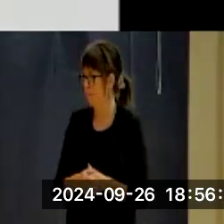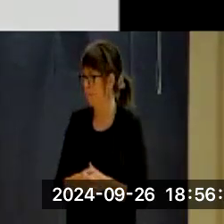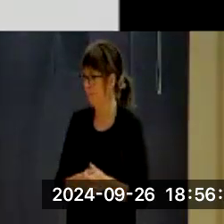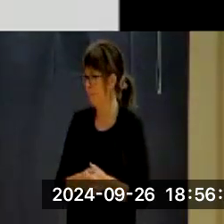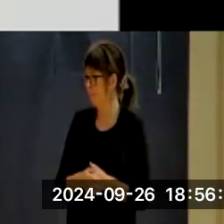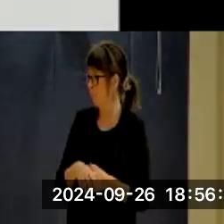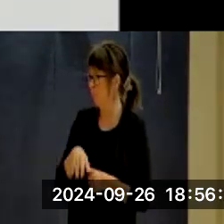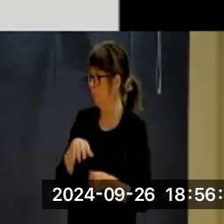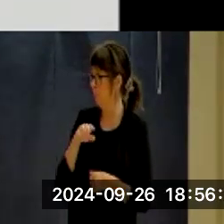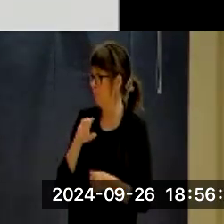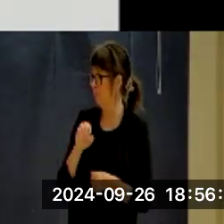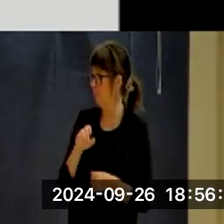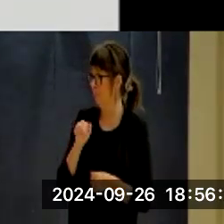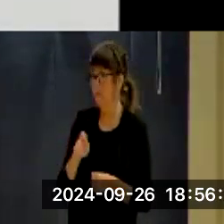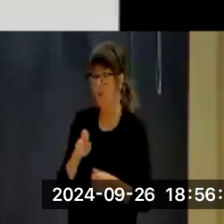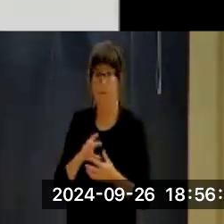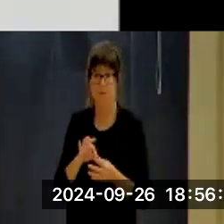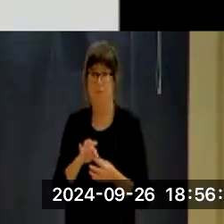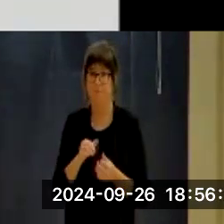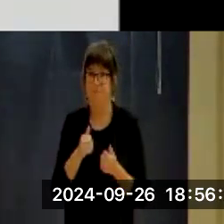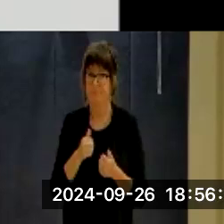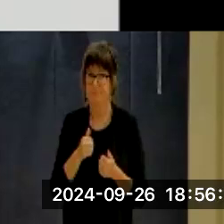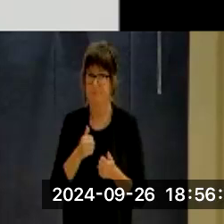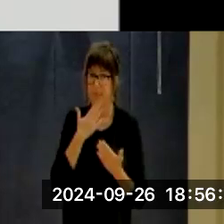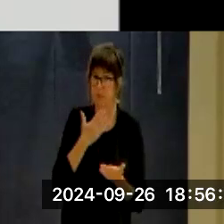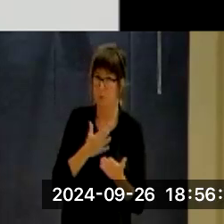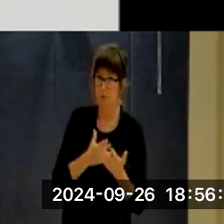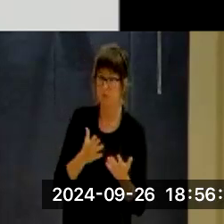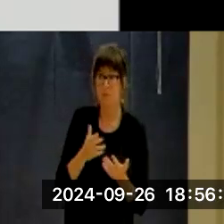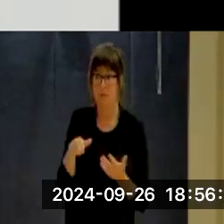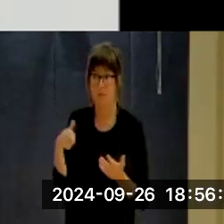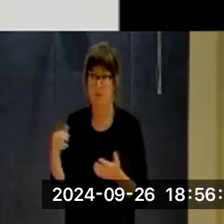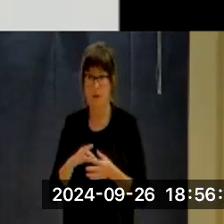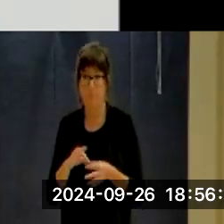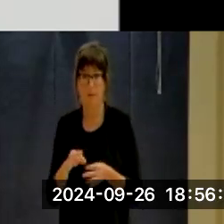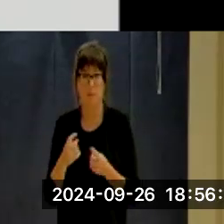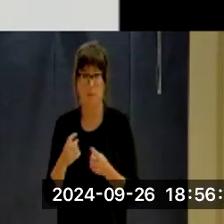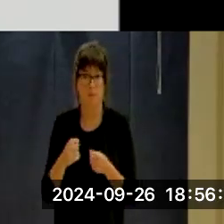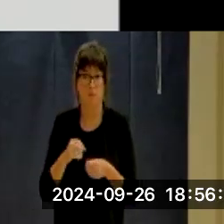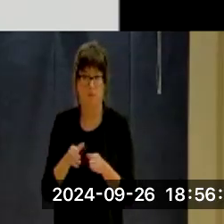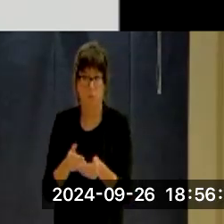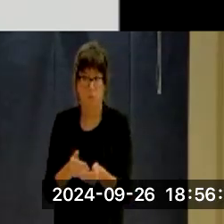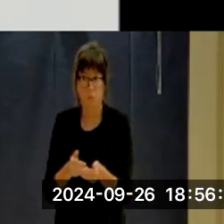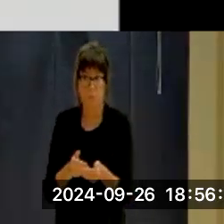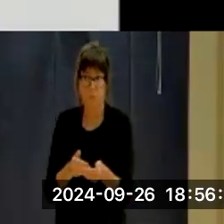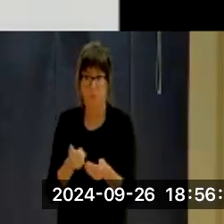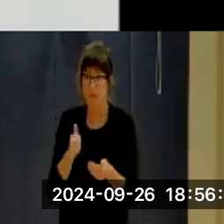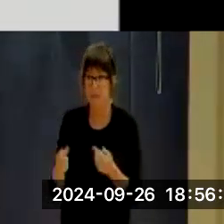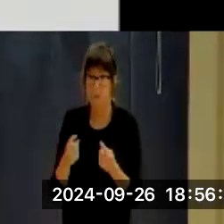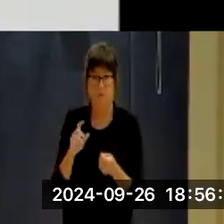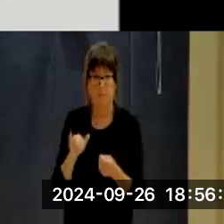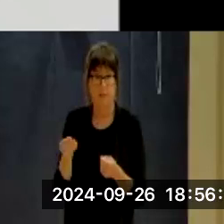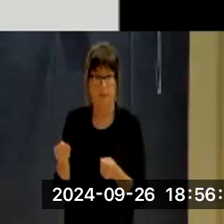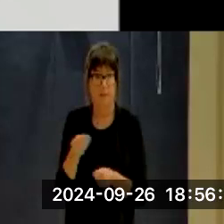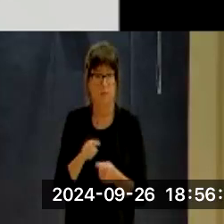Anyone else in the room? Any more comments in the room? Did we have any questions that were handed in